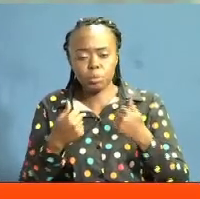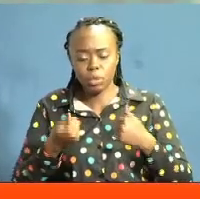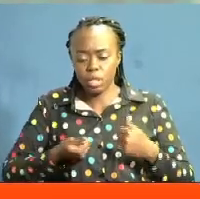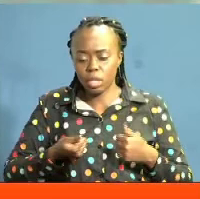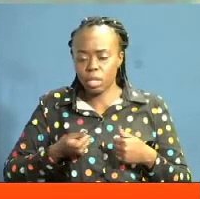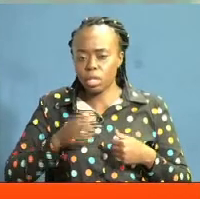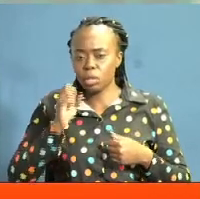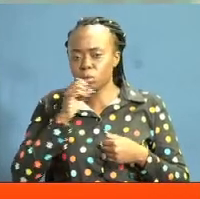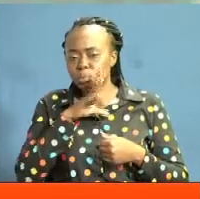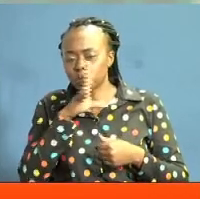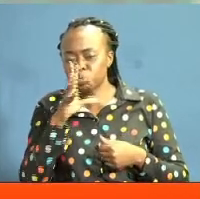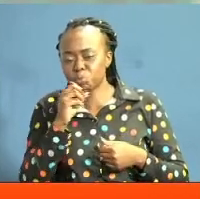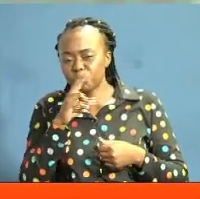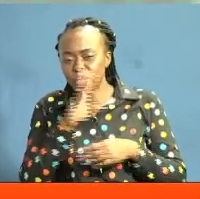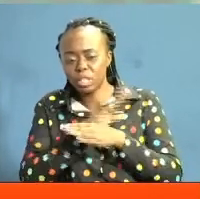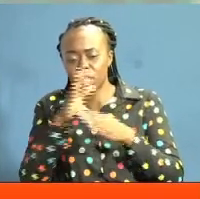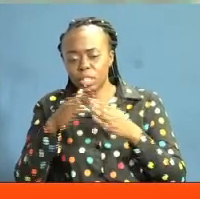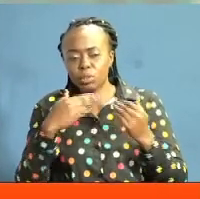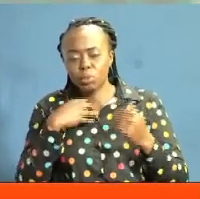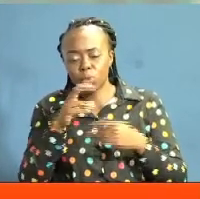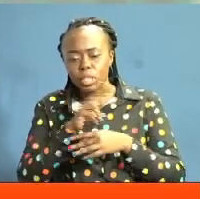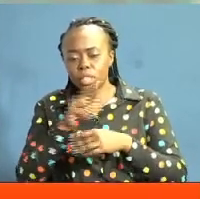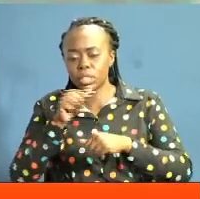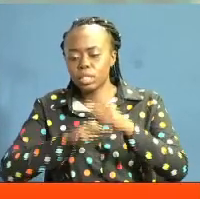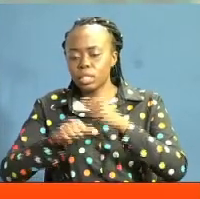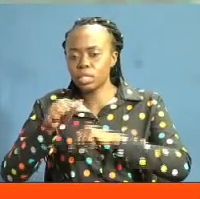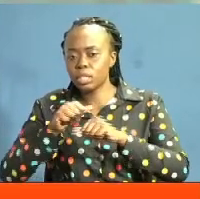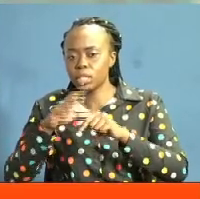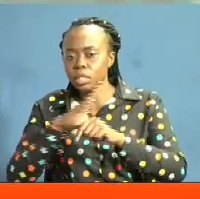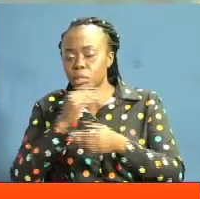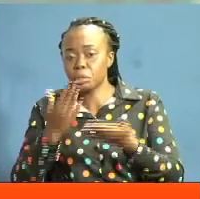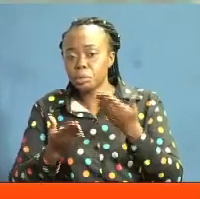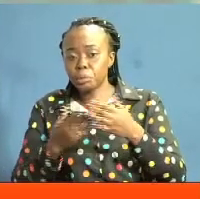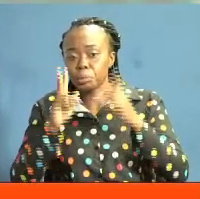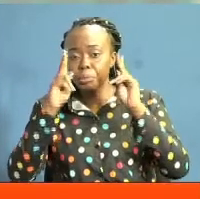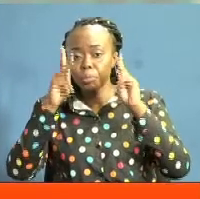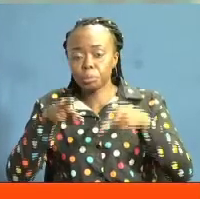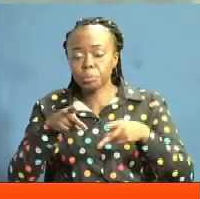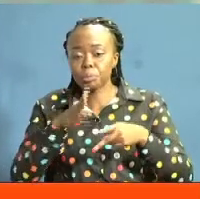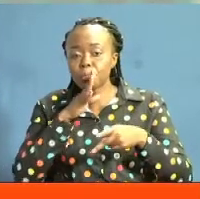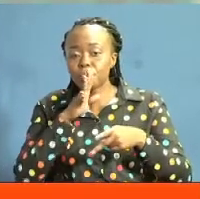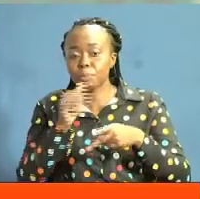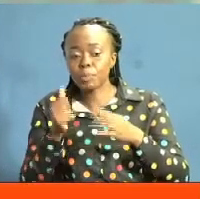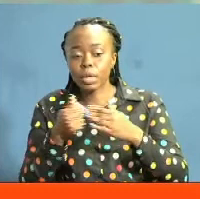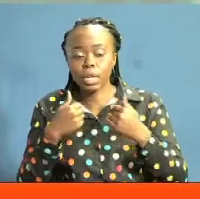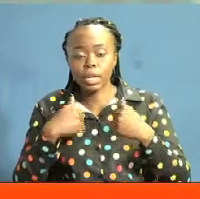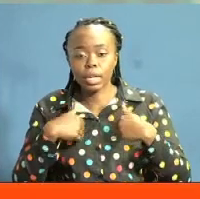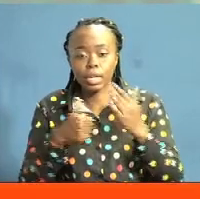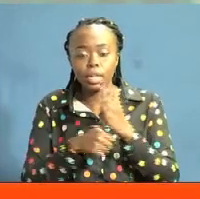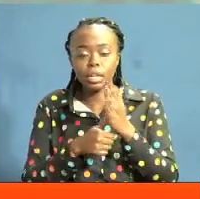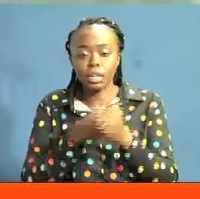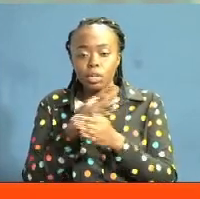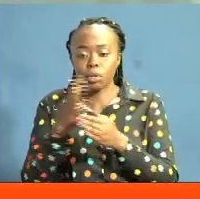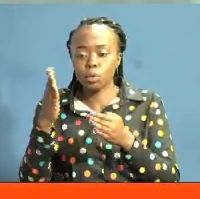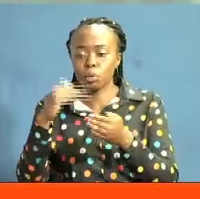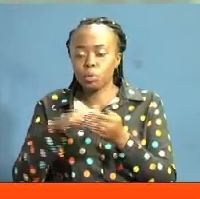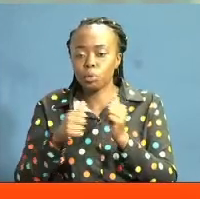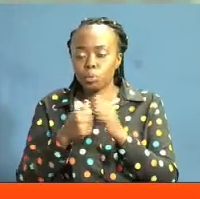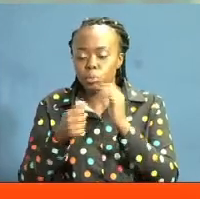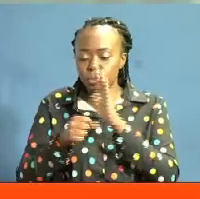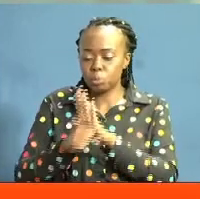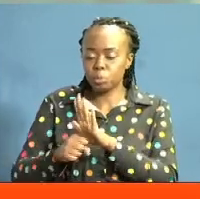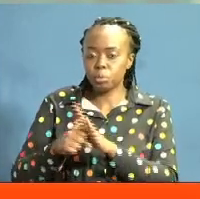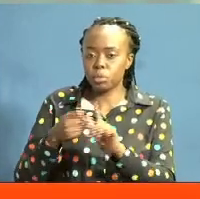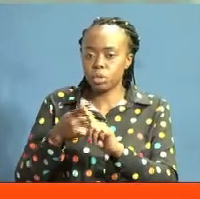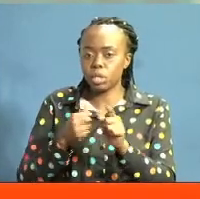that he never wants to see me move around, and perhaps the person could be facing issues of trauma that come with rejection